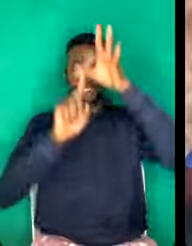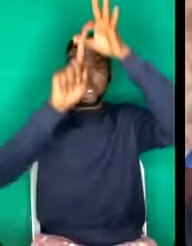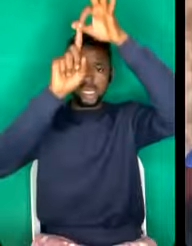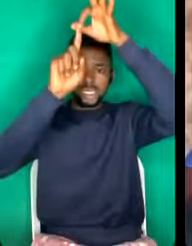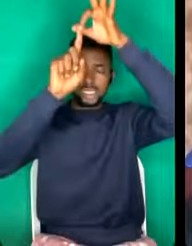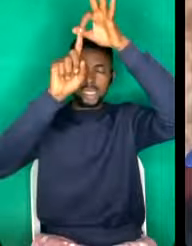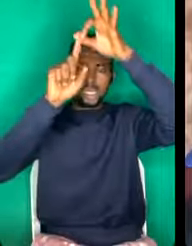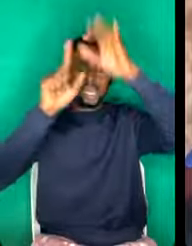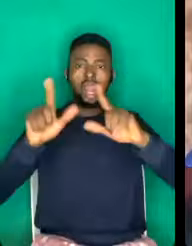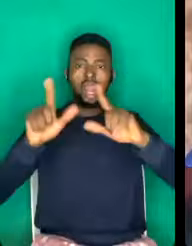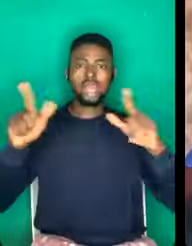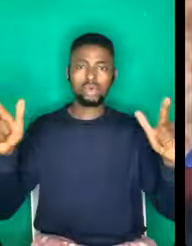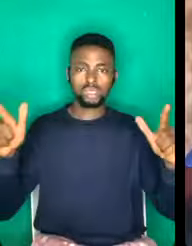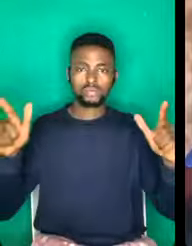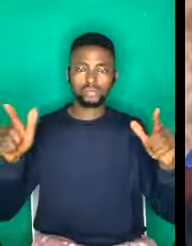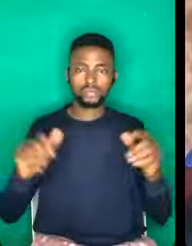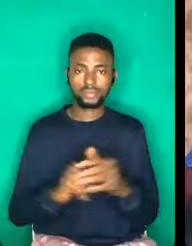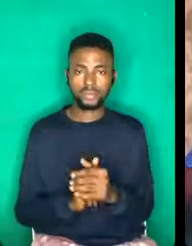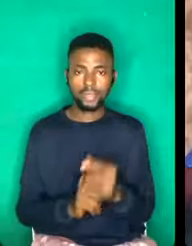language. It's